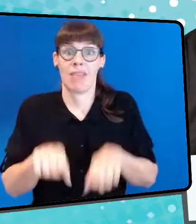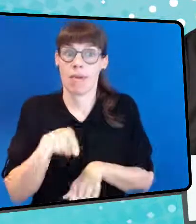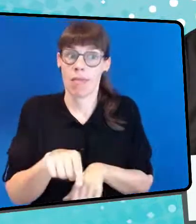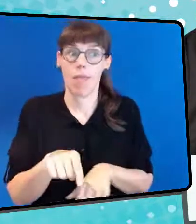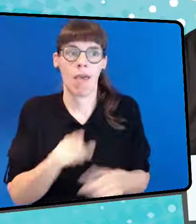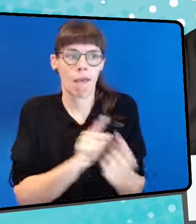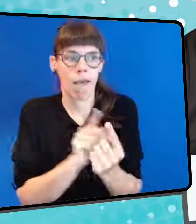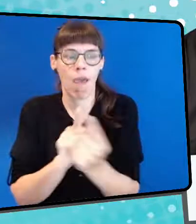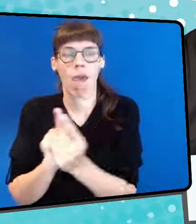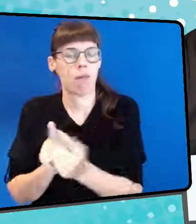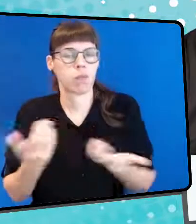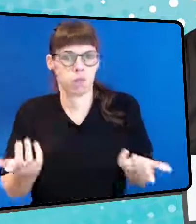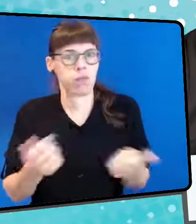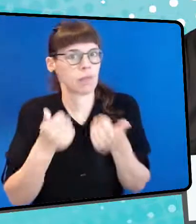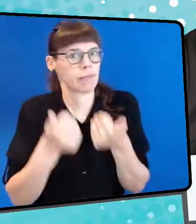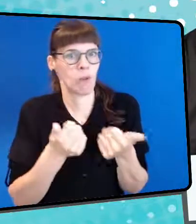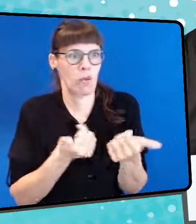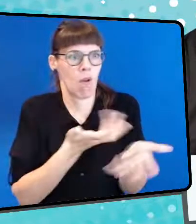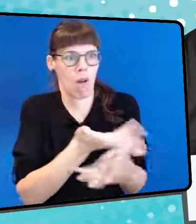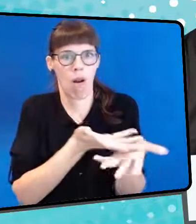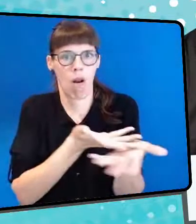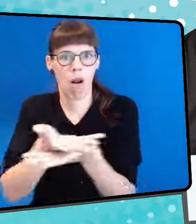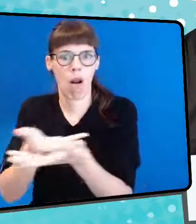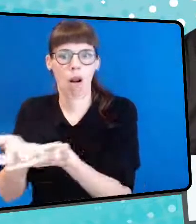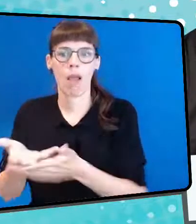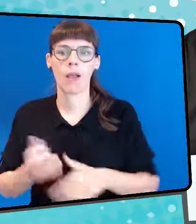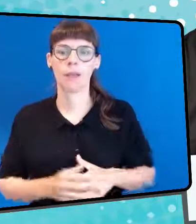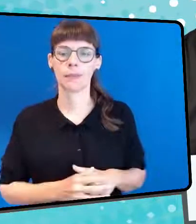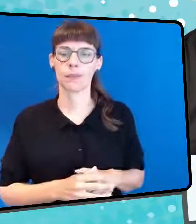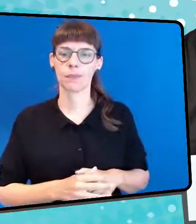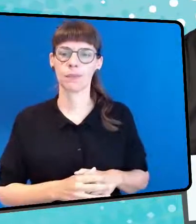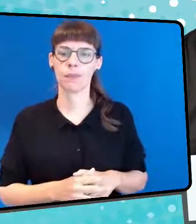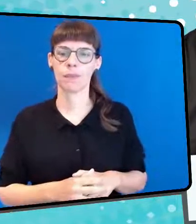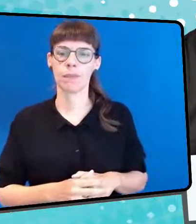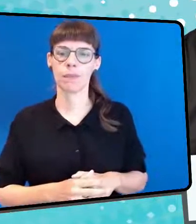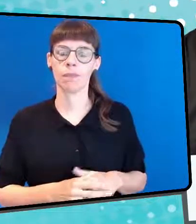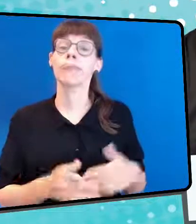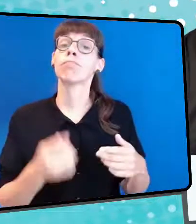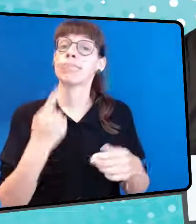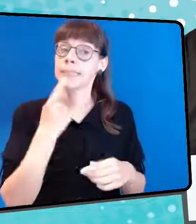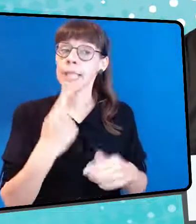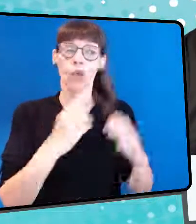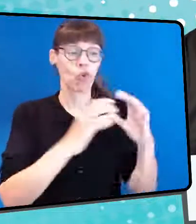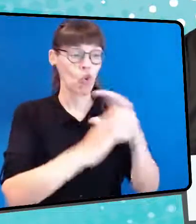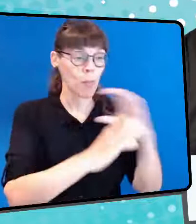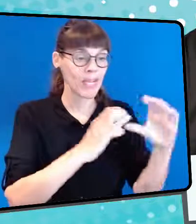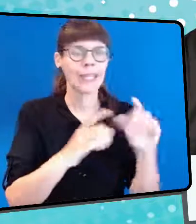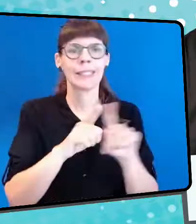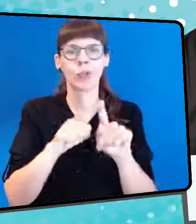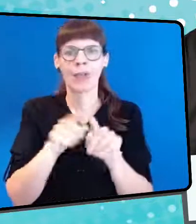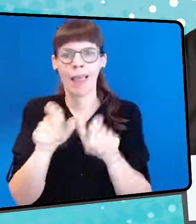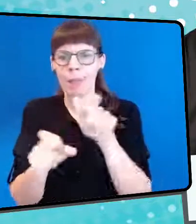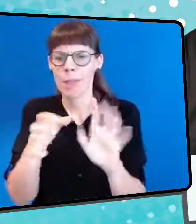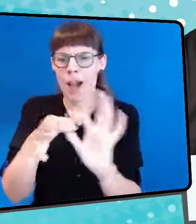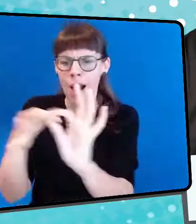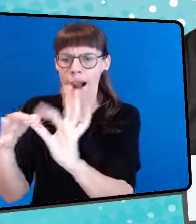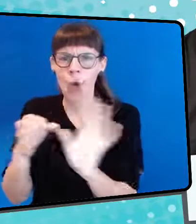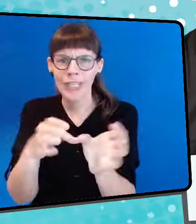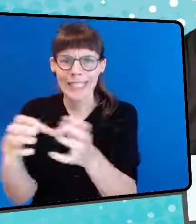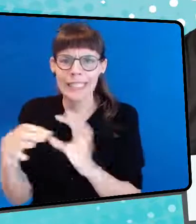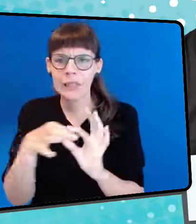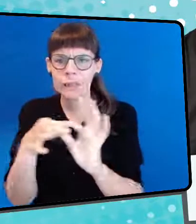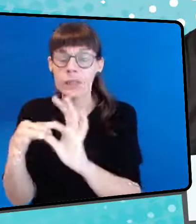that. But you mentioned kind of this communication element, joining the dots. You also work quite a lot with